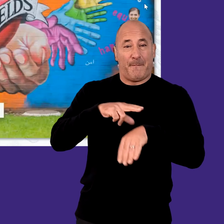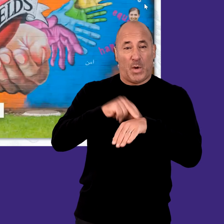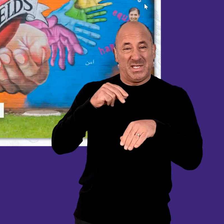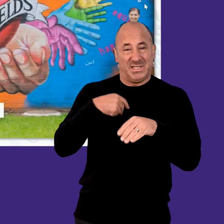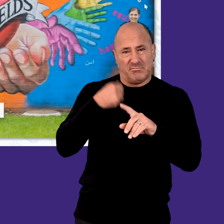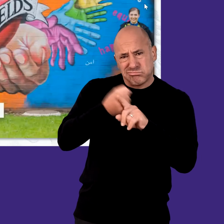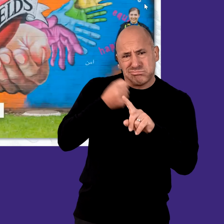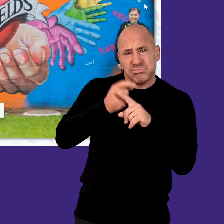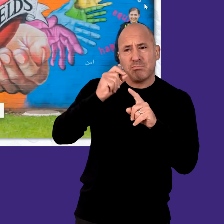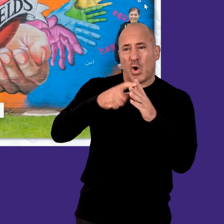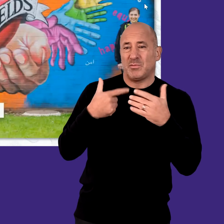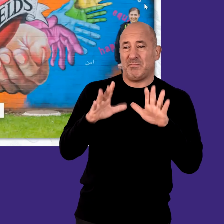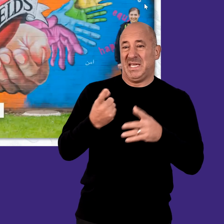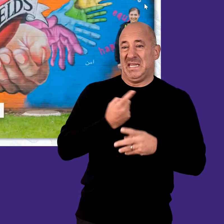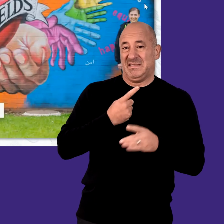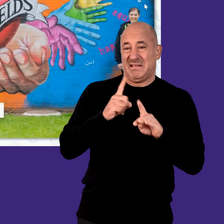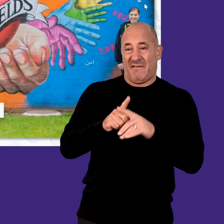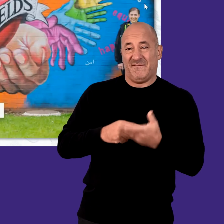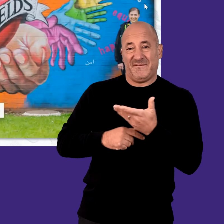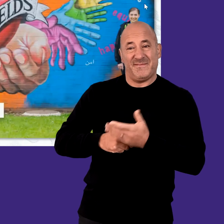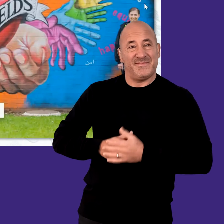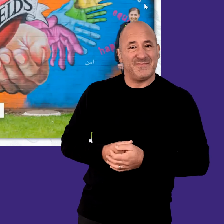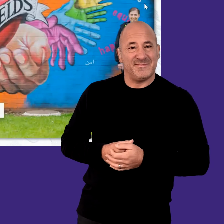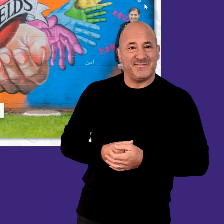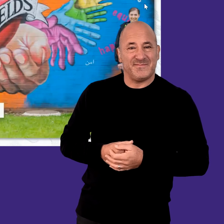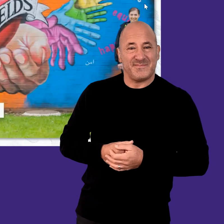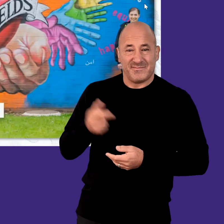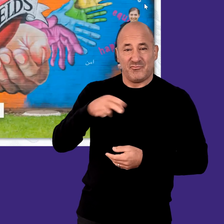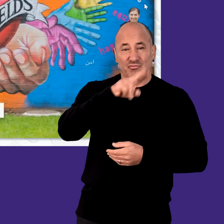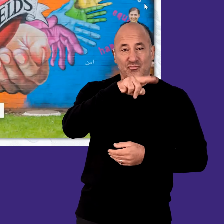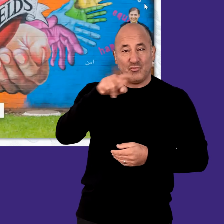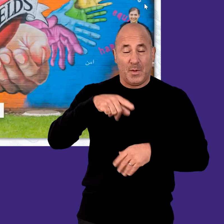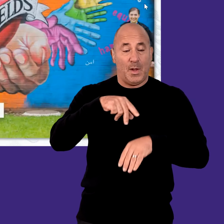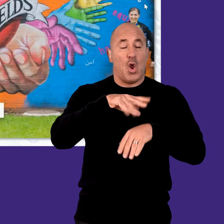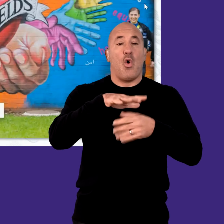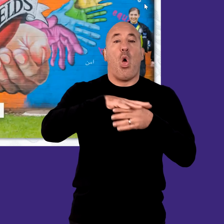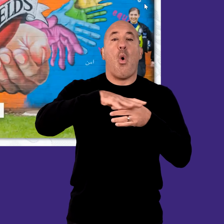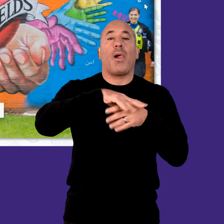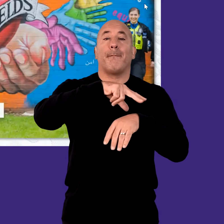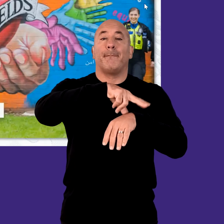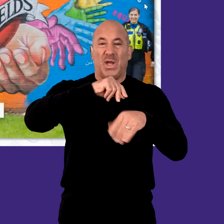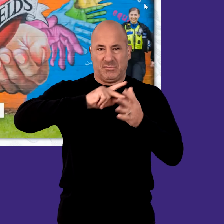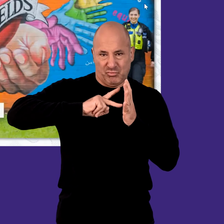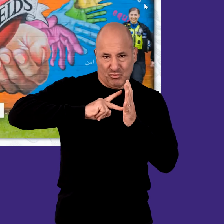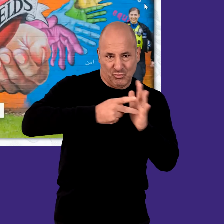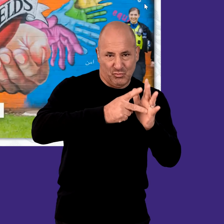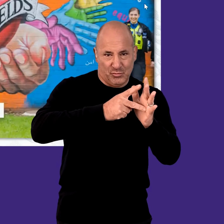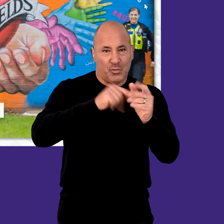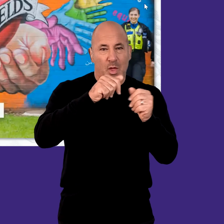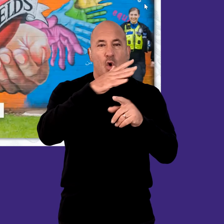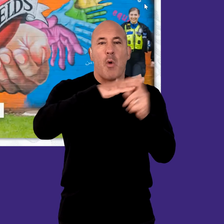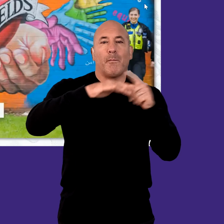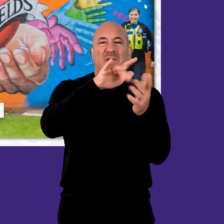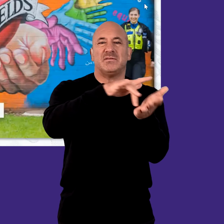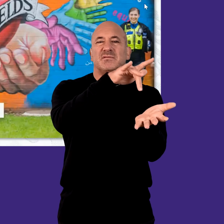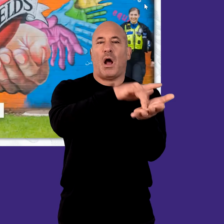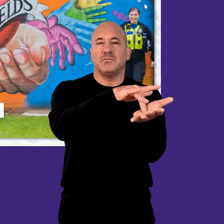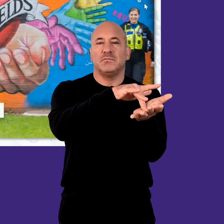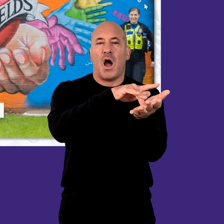And then these are just a couple of examples of the kind of police-driven projects that we did. So this was a mural that was arranged by the